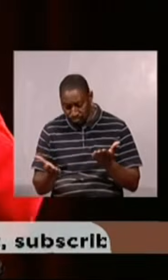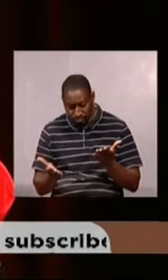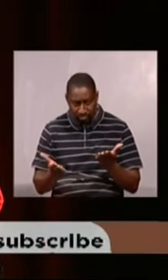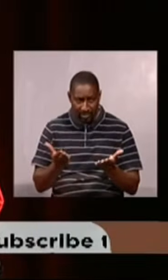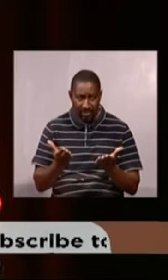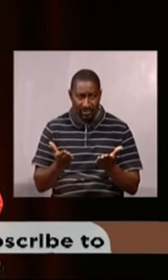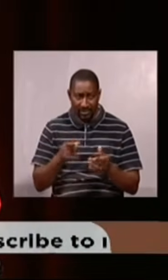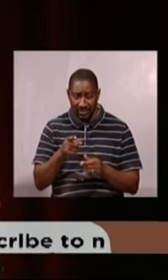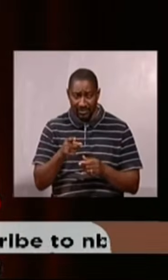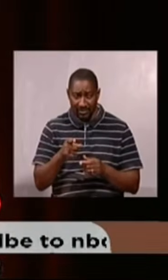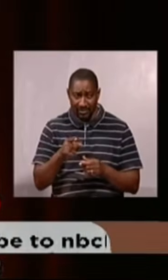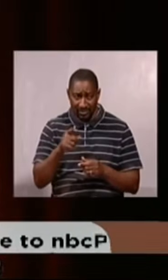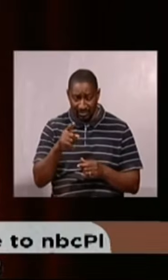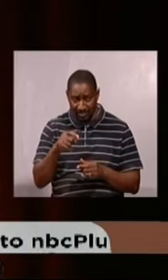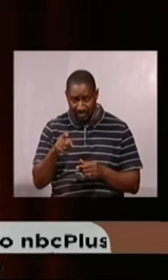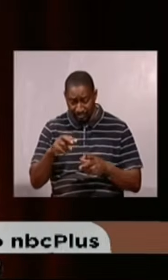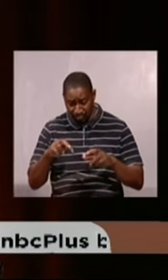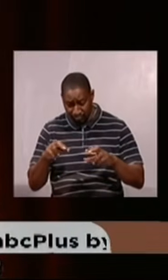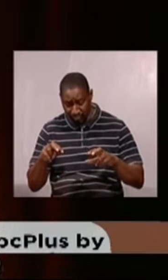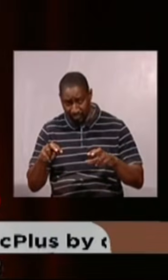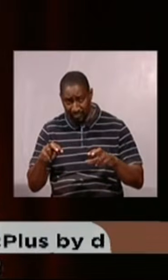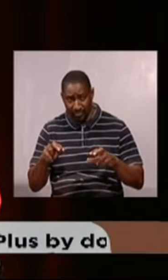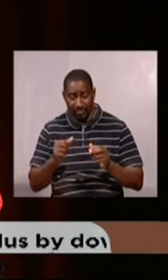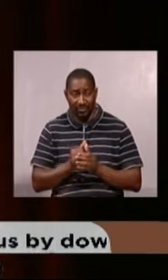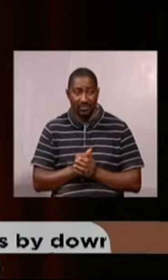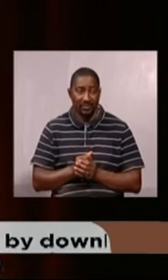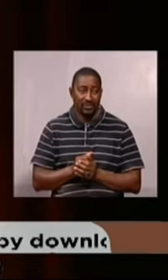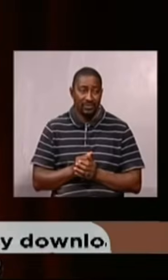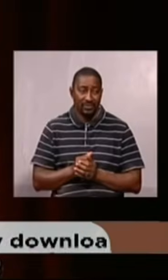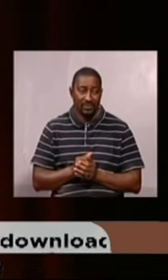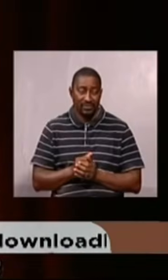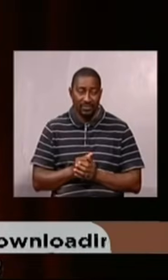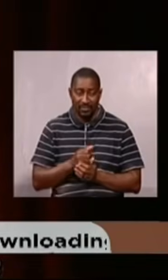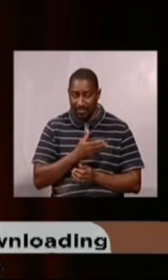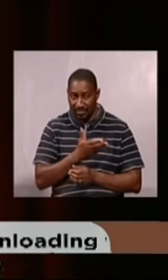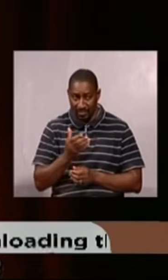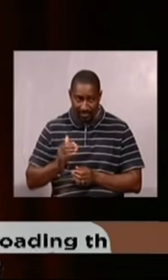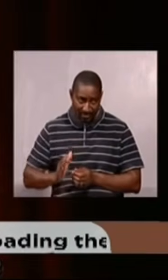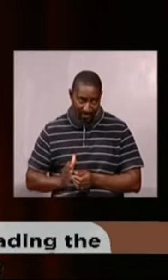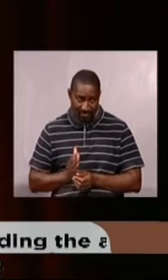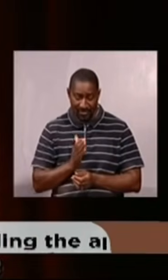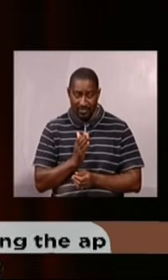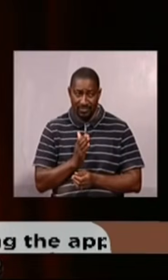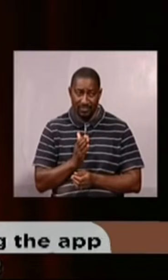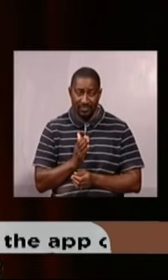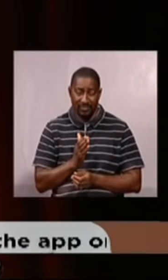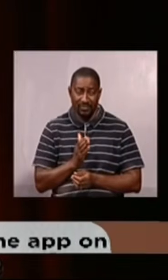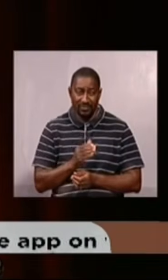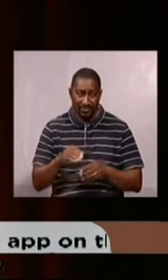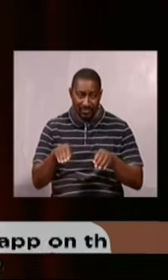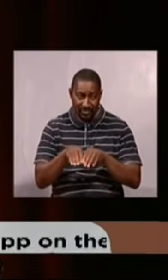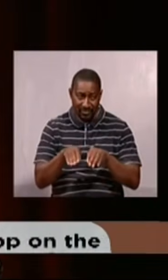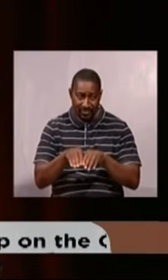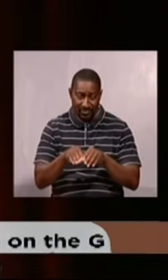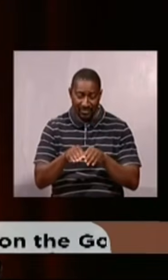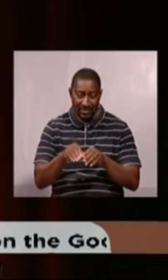respect ROI, which is return on investment. Everybody wants to spam, spam, spam without being deliberate about why are we doing this, what do we